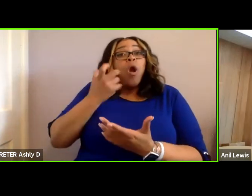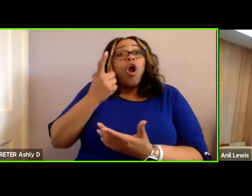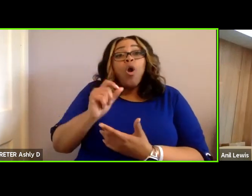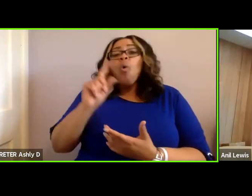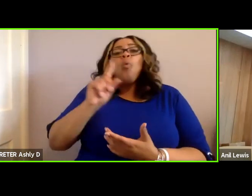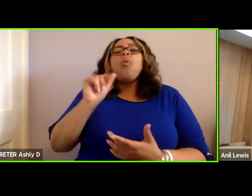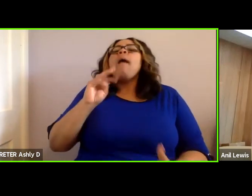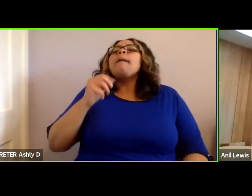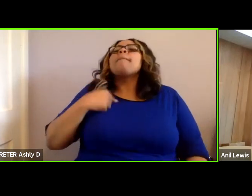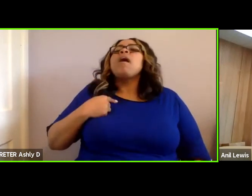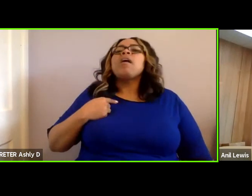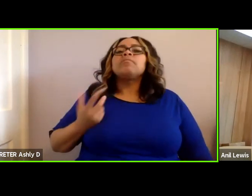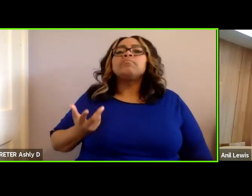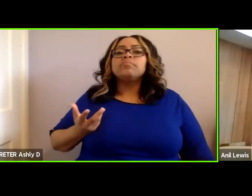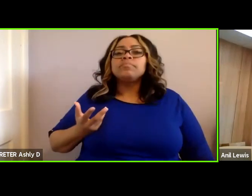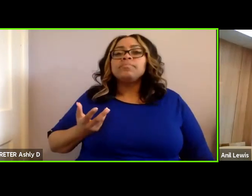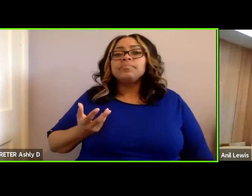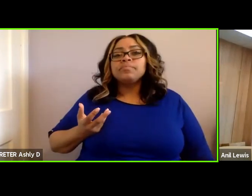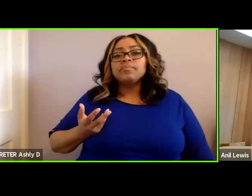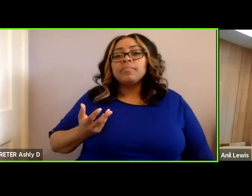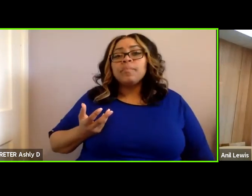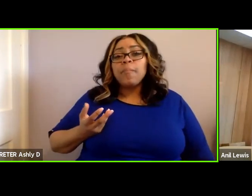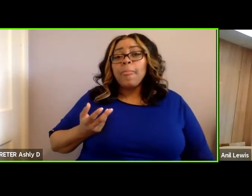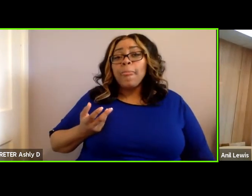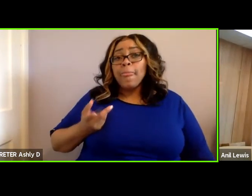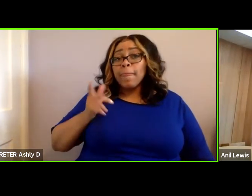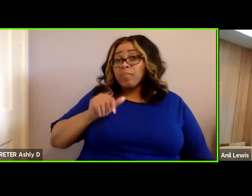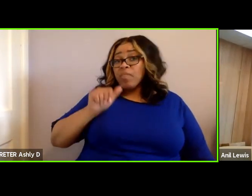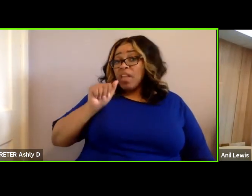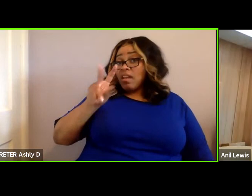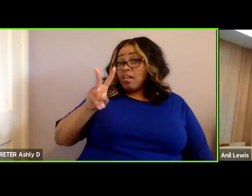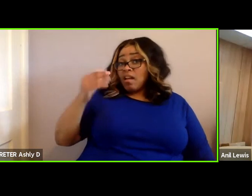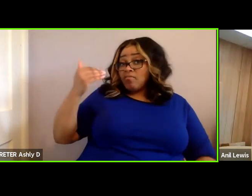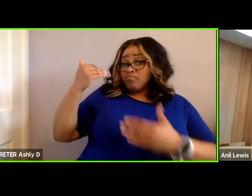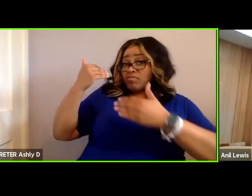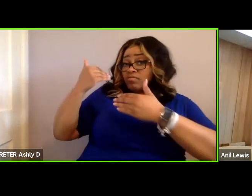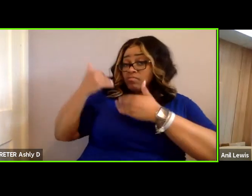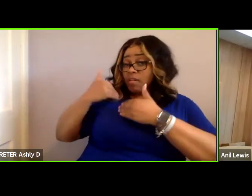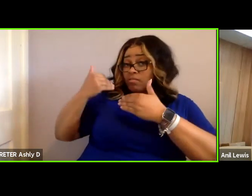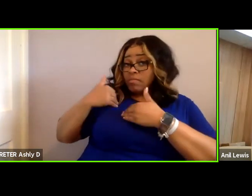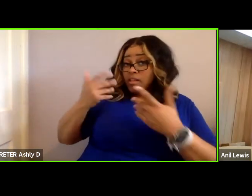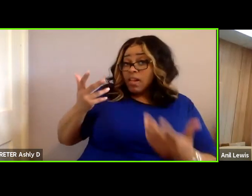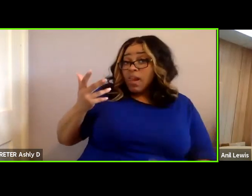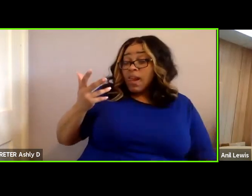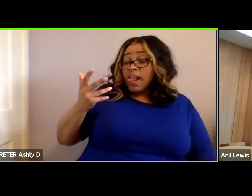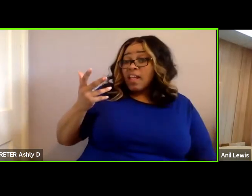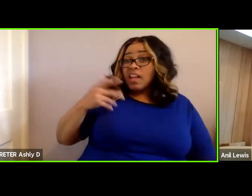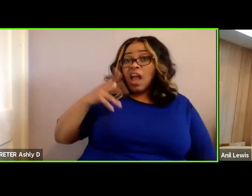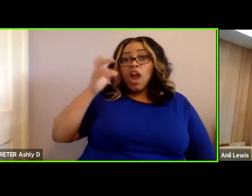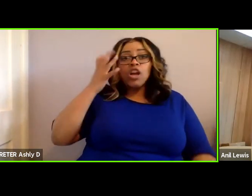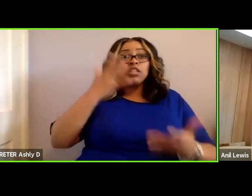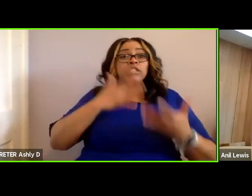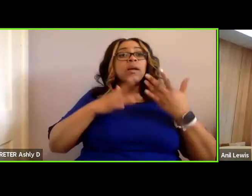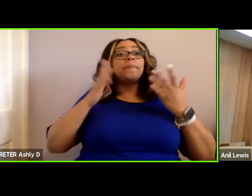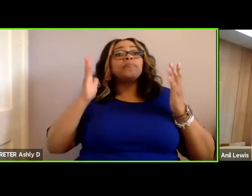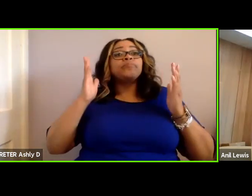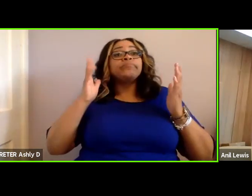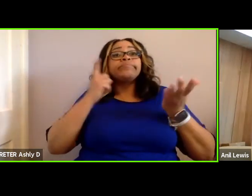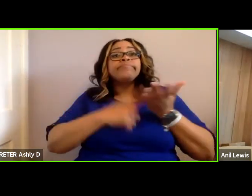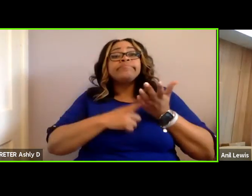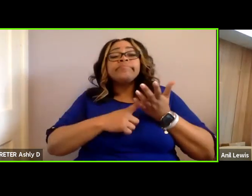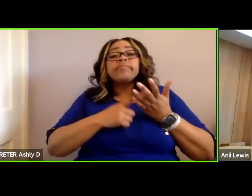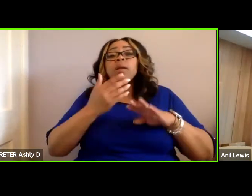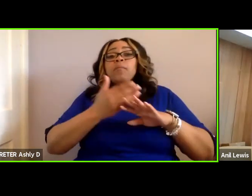I? Is that the autonomous vehicle's responsibility? I heard some discussion in the previous presentations